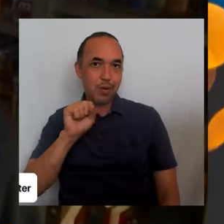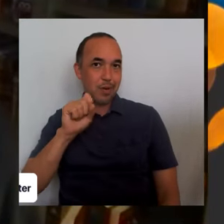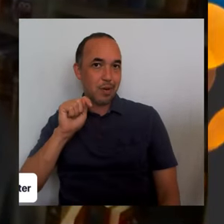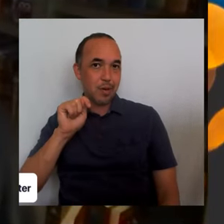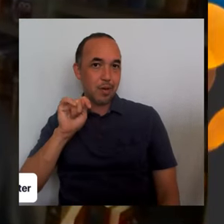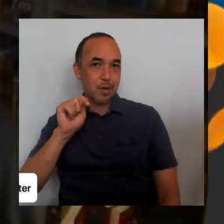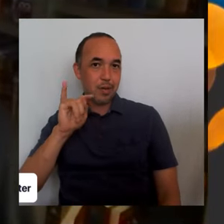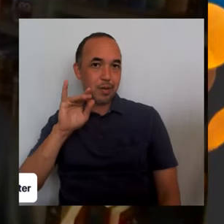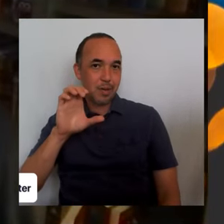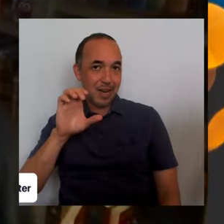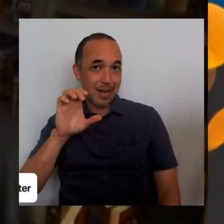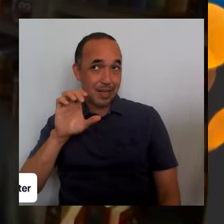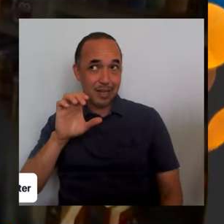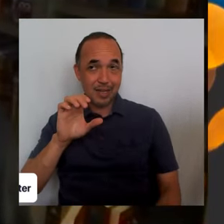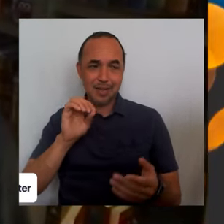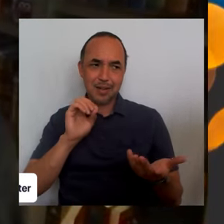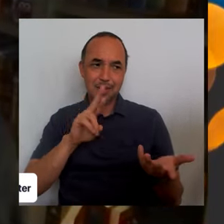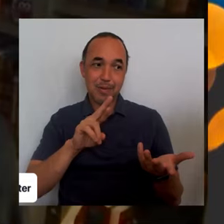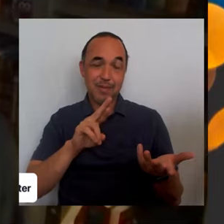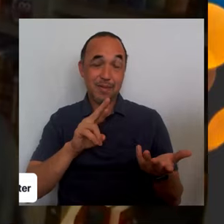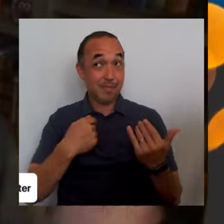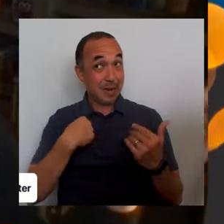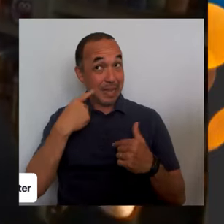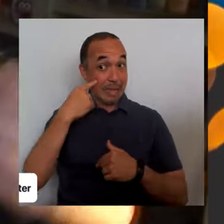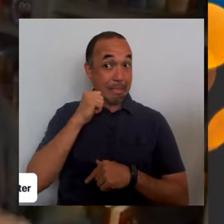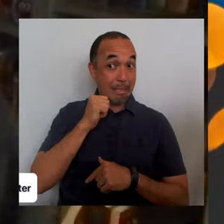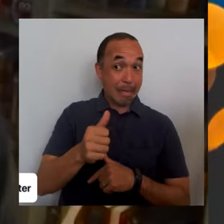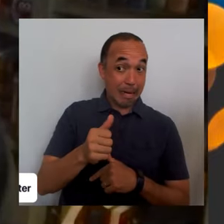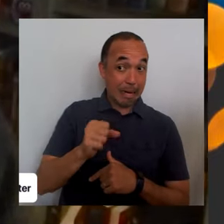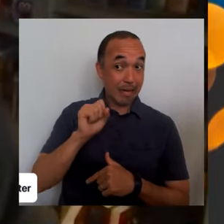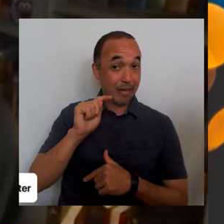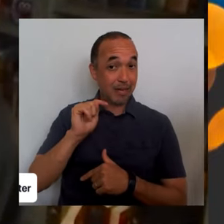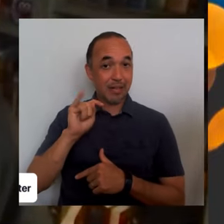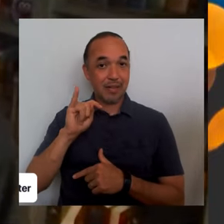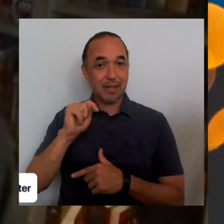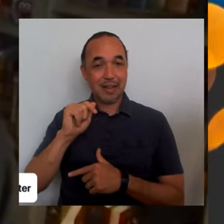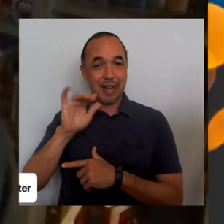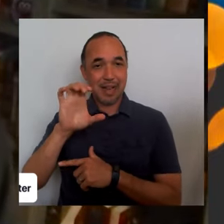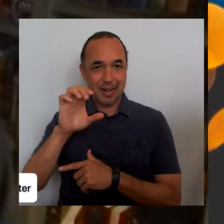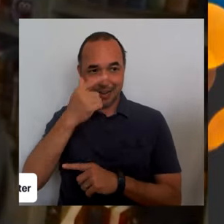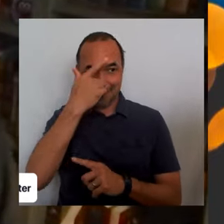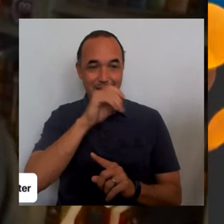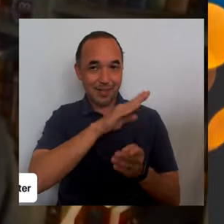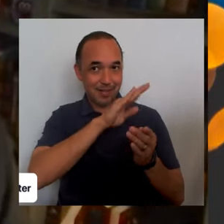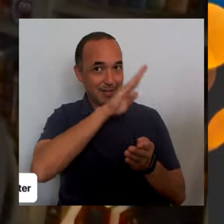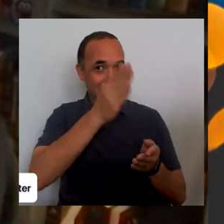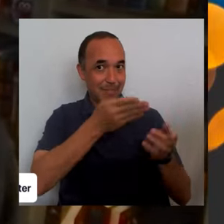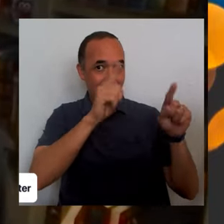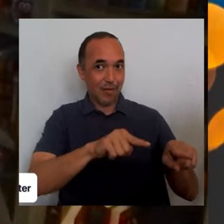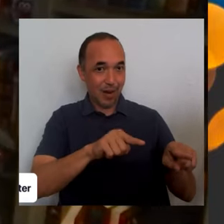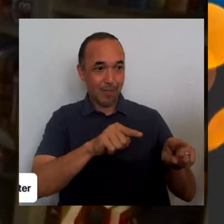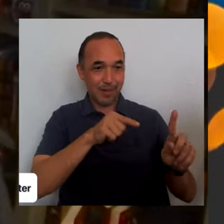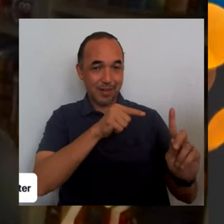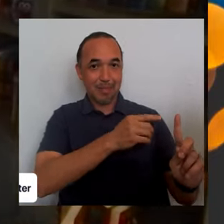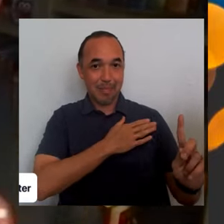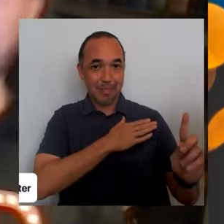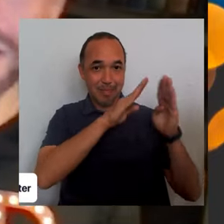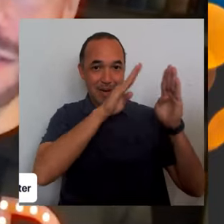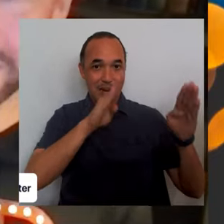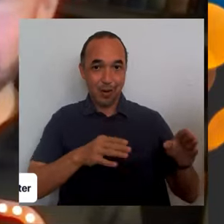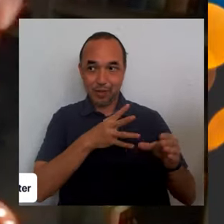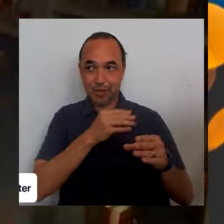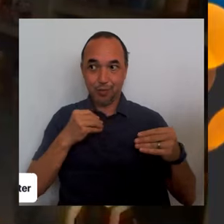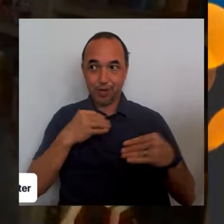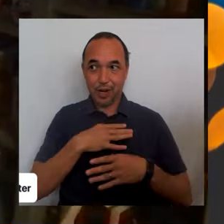I had a light bright, never happened in my house. Who knows? It was terrifying to me and to her.